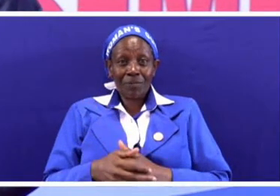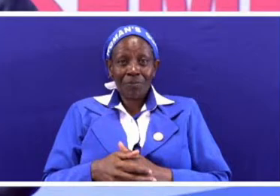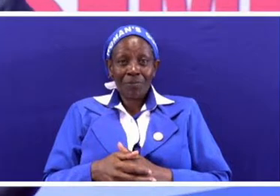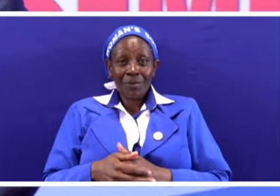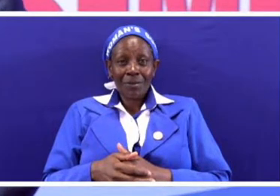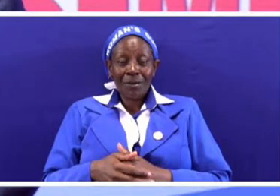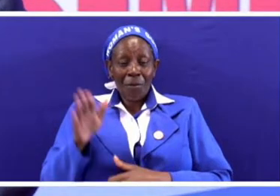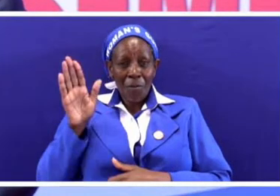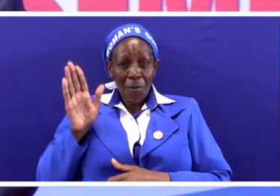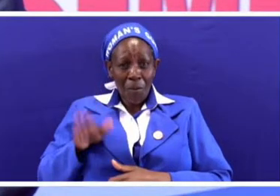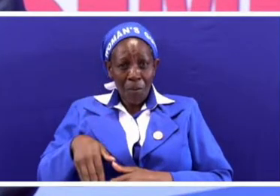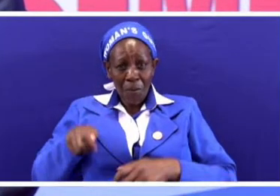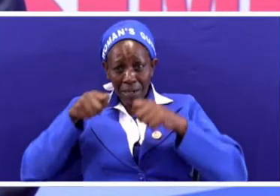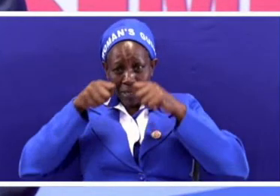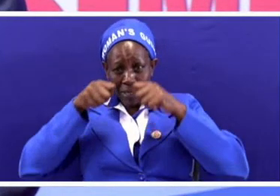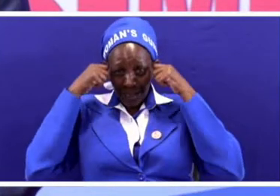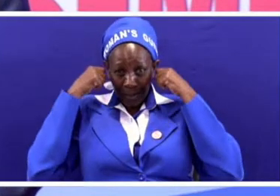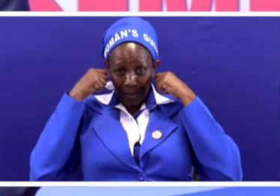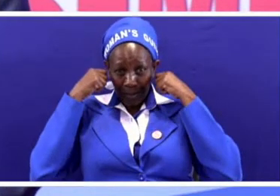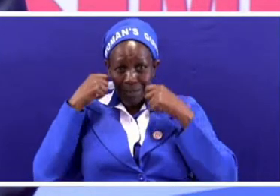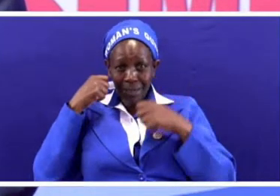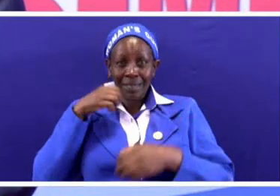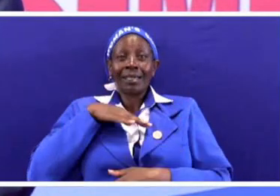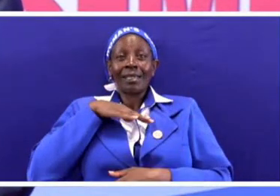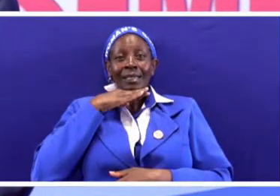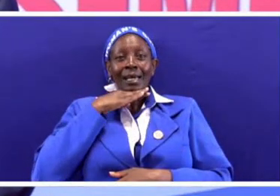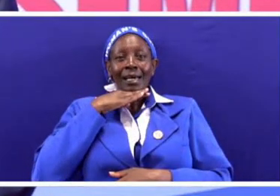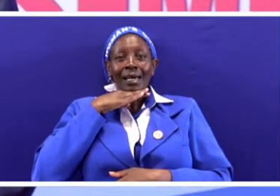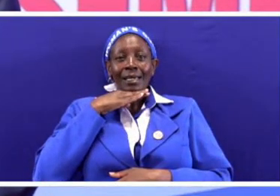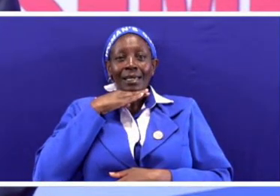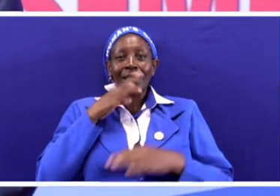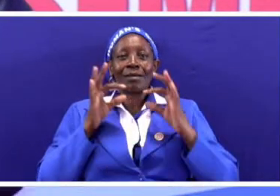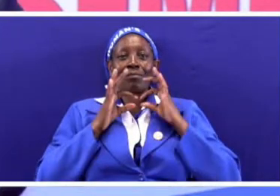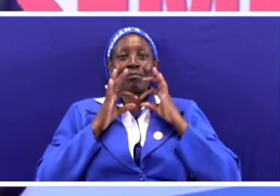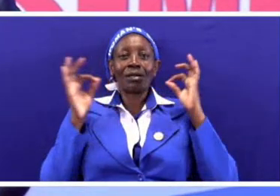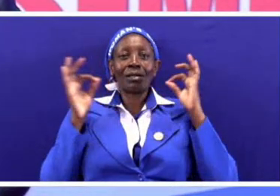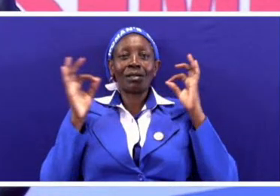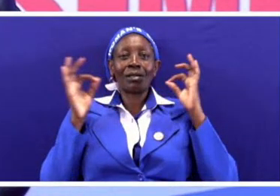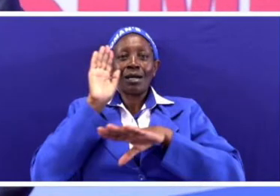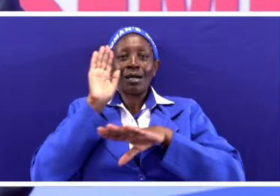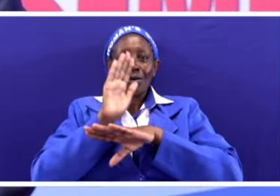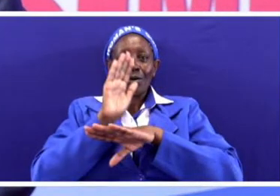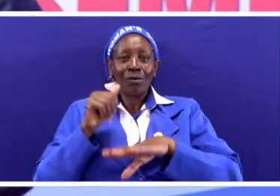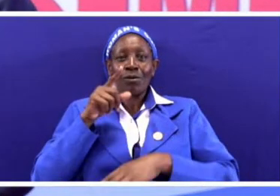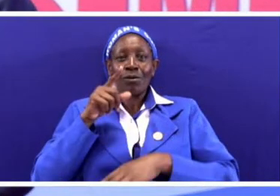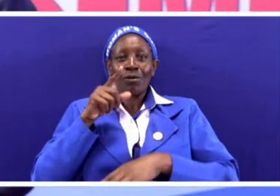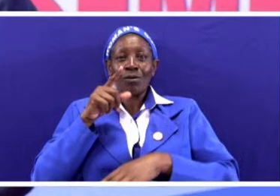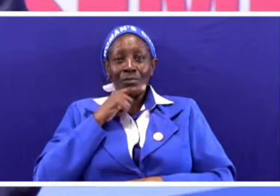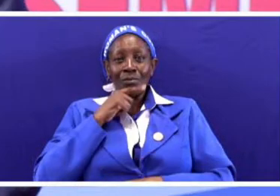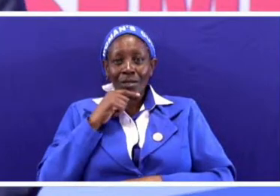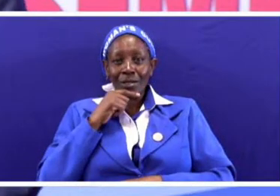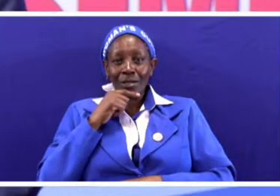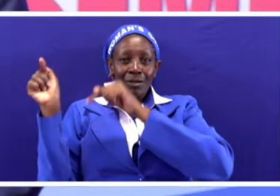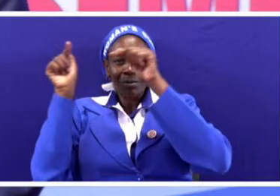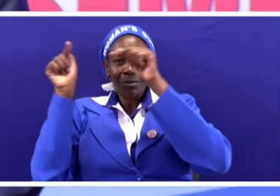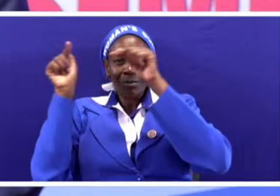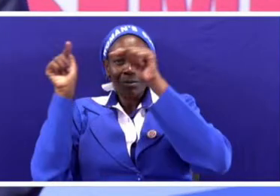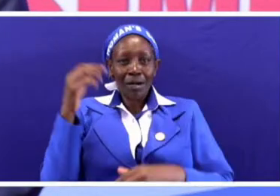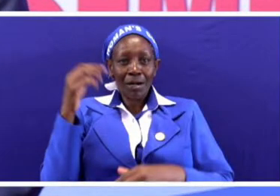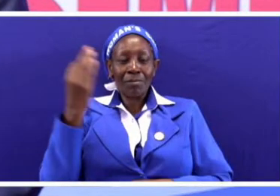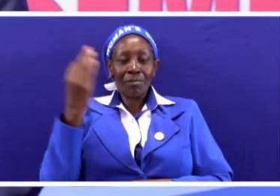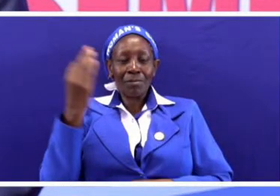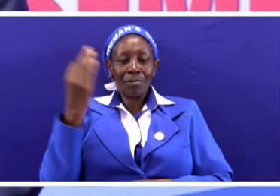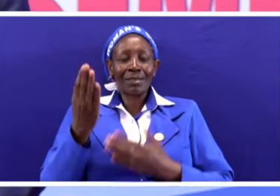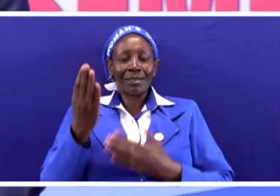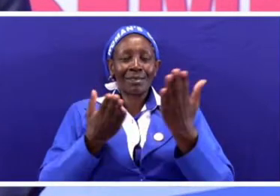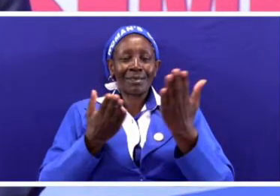died, and the minister calls a young man to preach in that service.